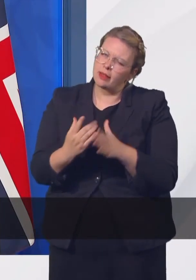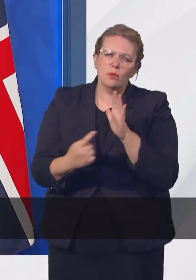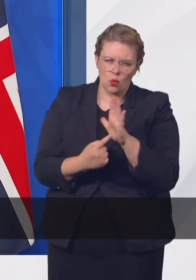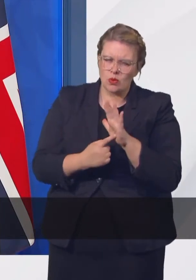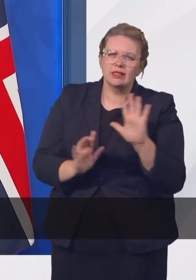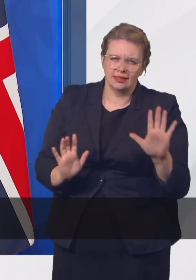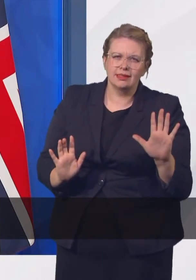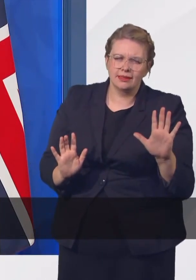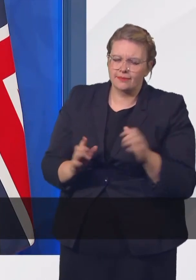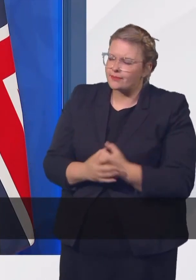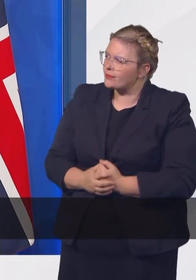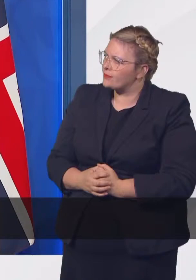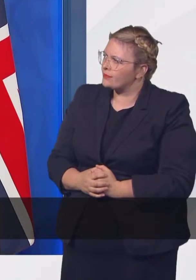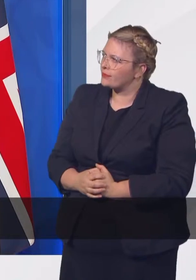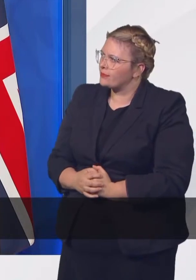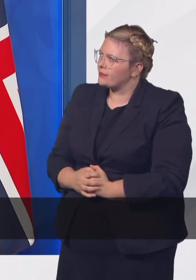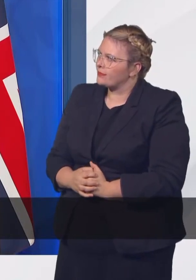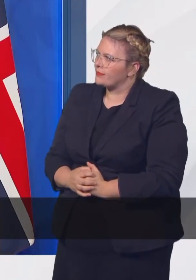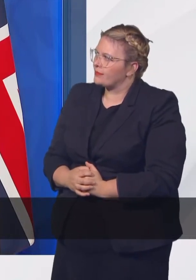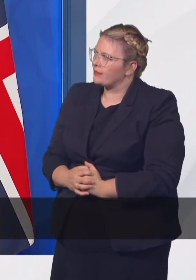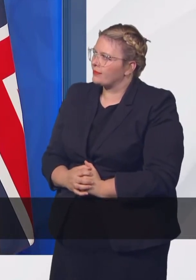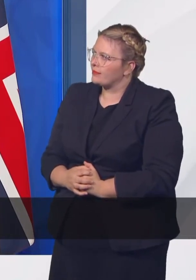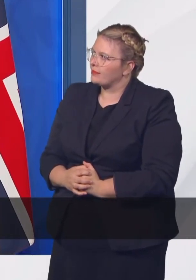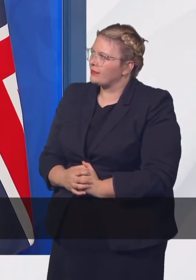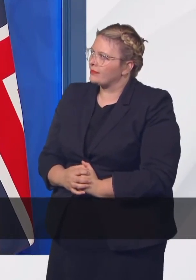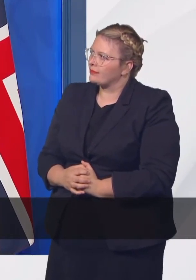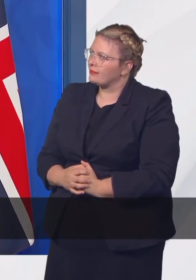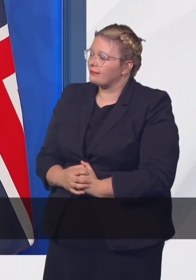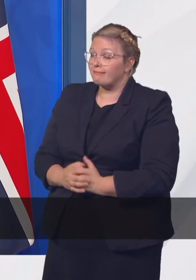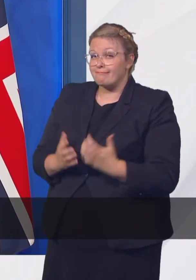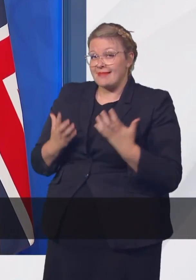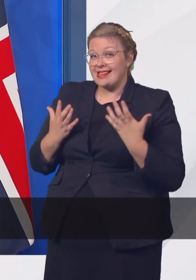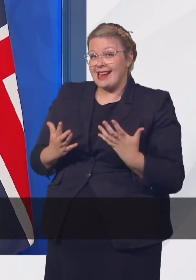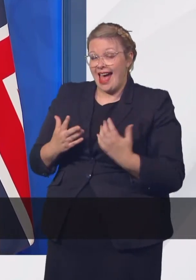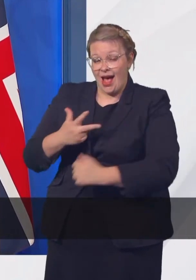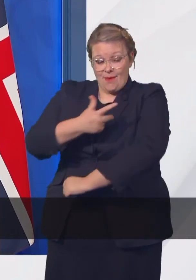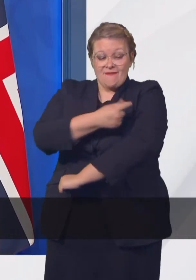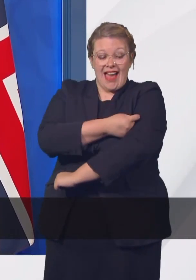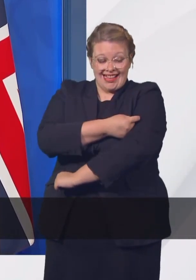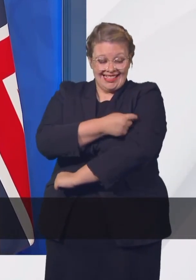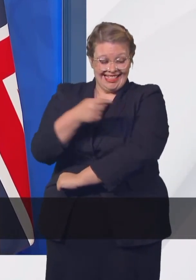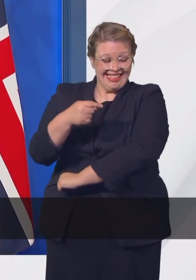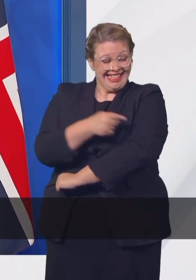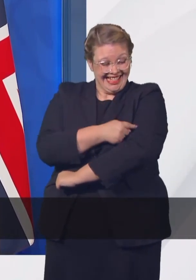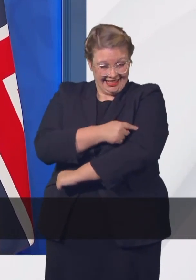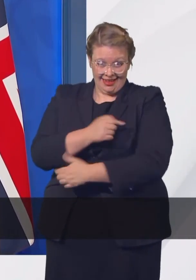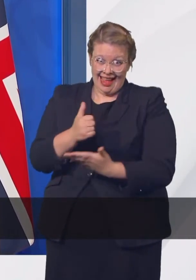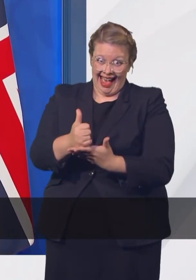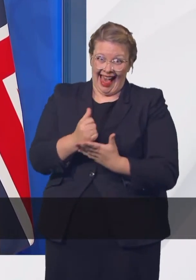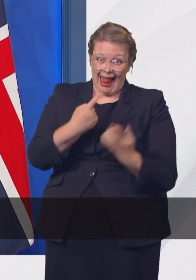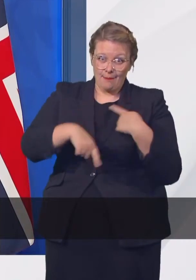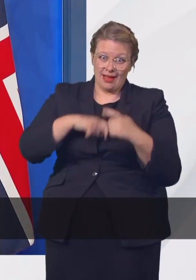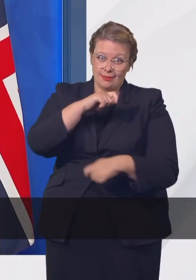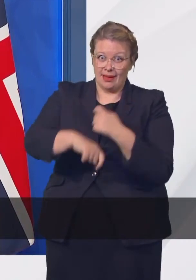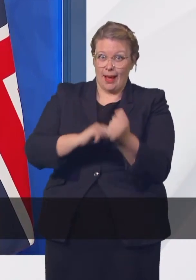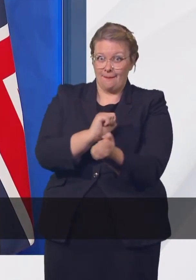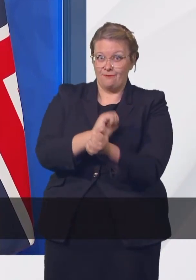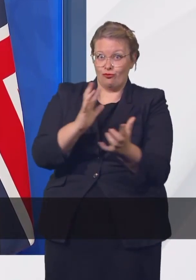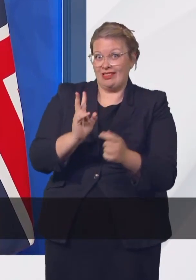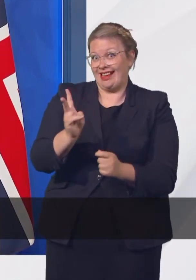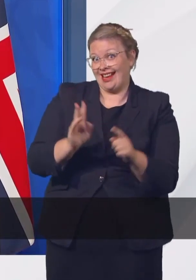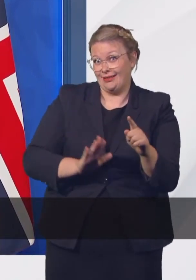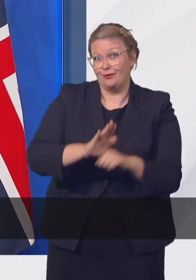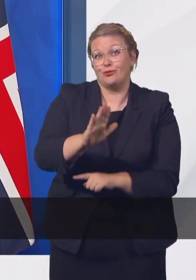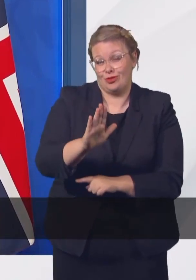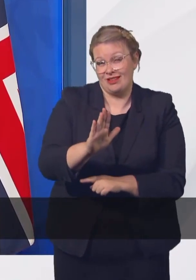The vaccine is helping us to bring back our freedom, and we must protect this progress. The